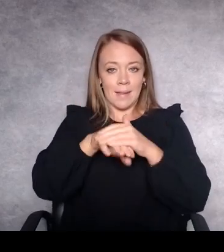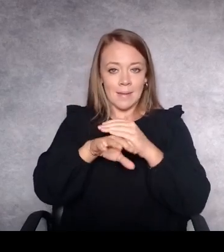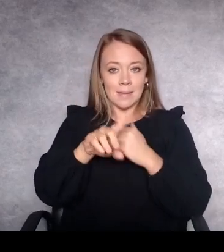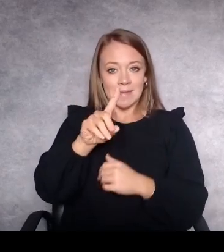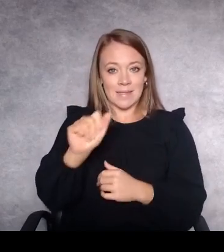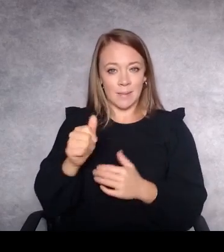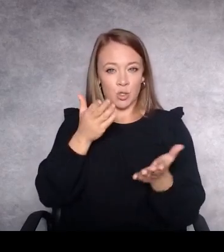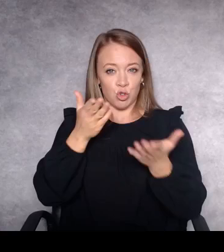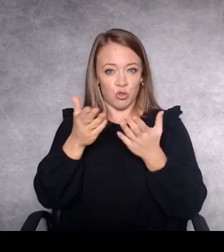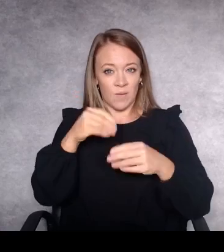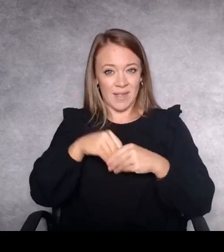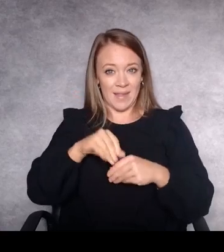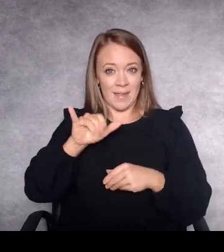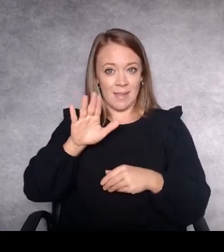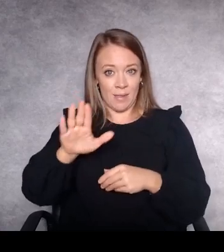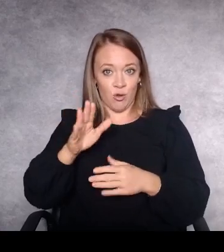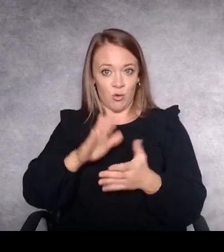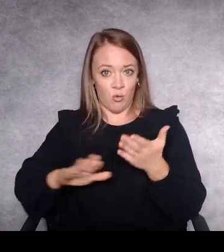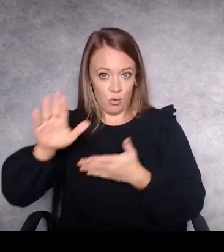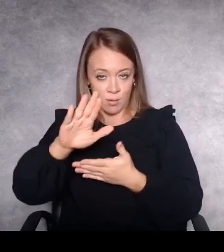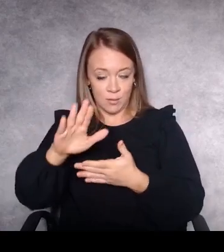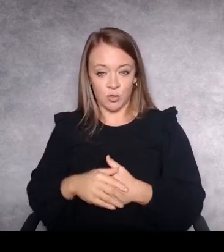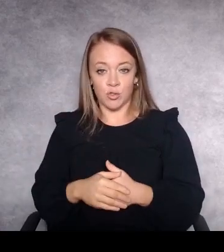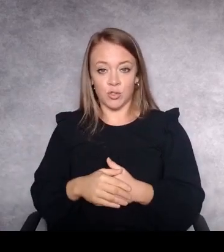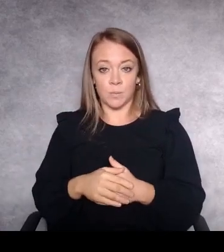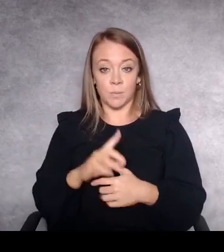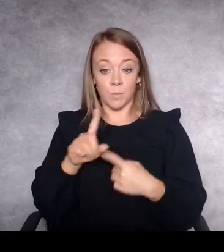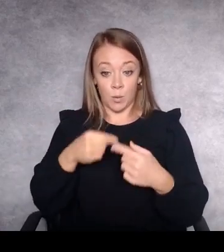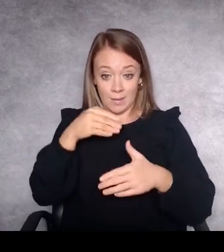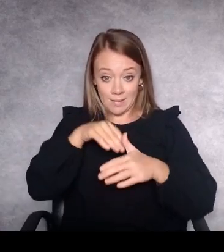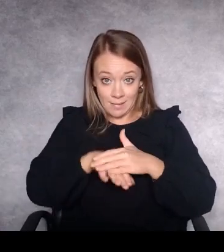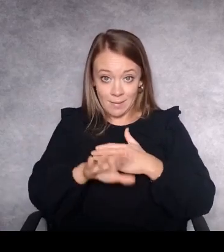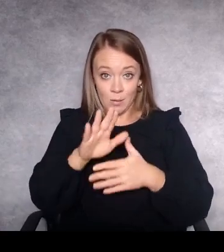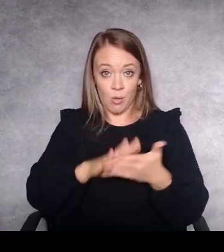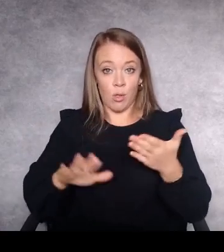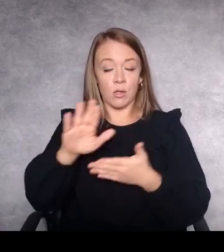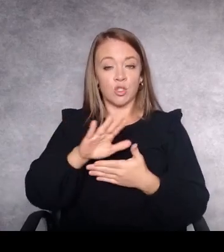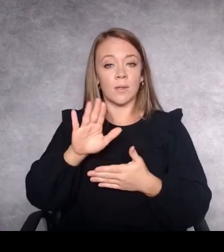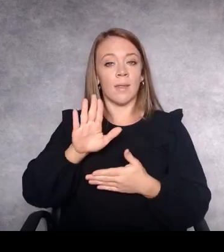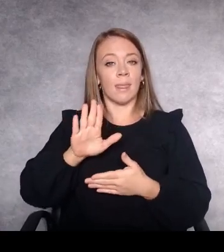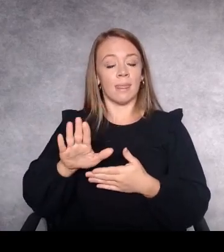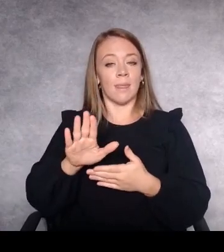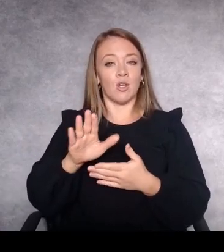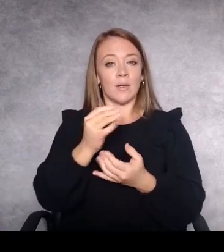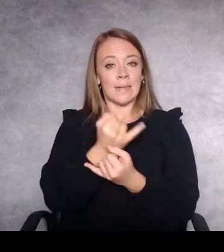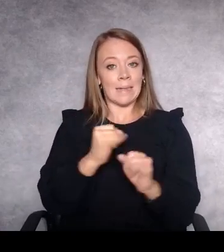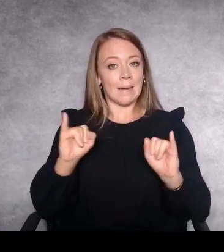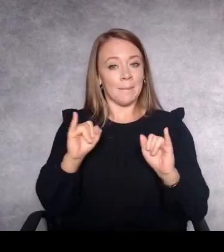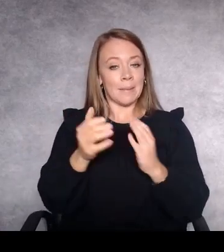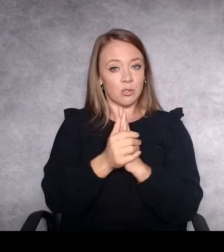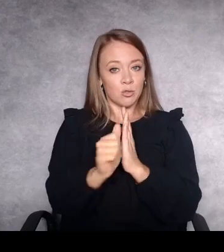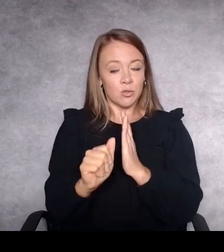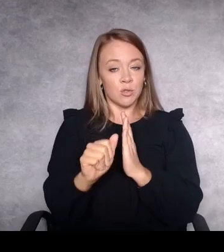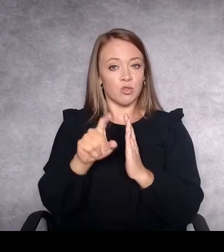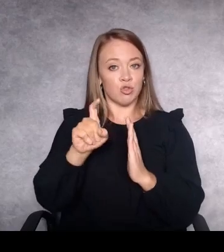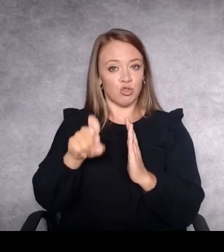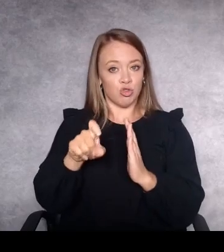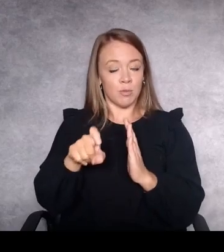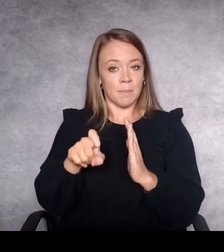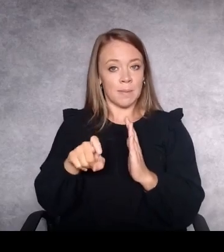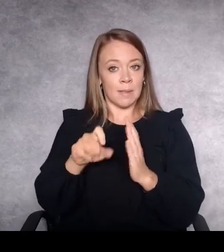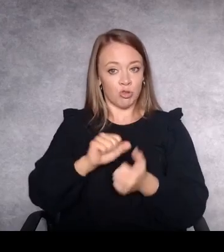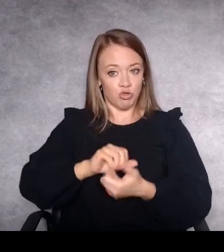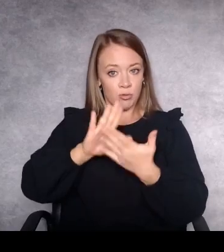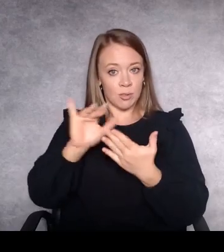access disability services at the college. If in college, their independent skills should be addressed as well to ensure they are able